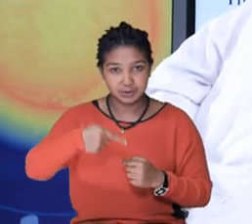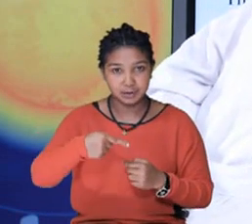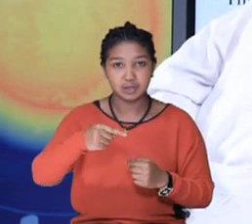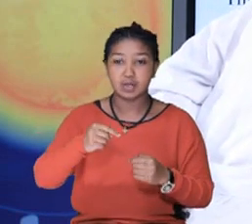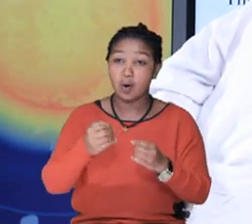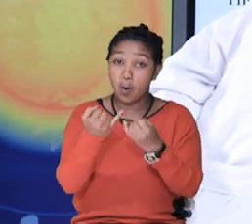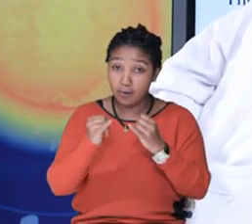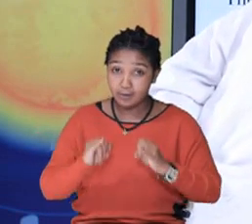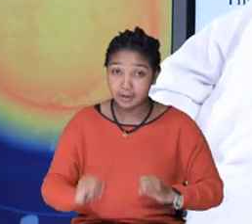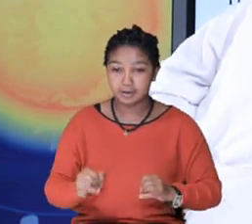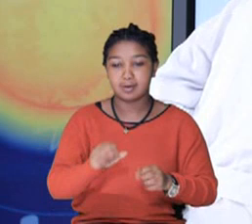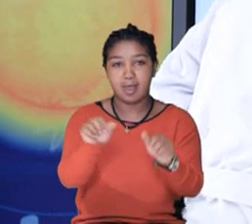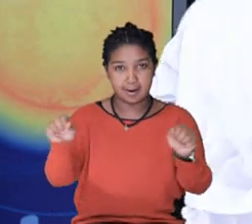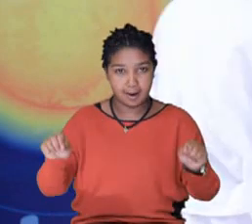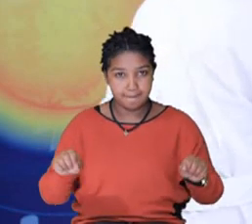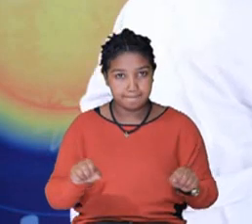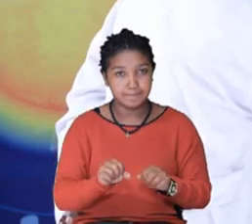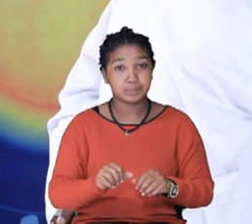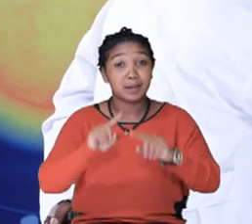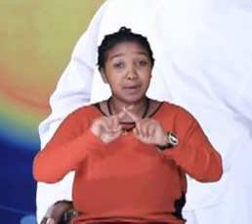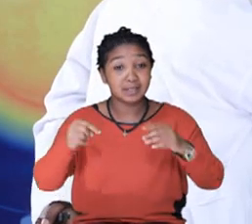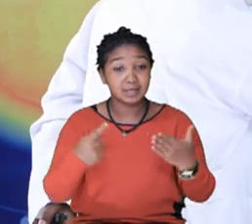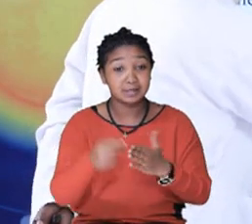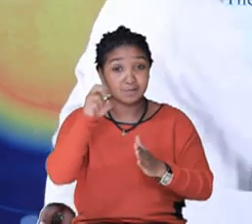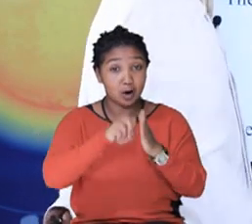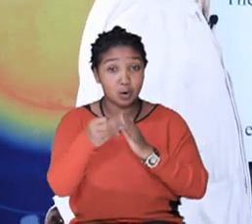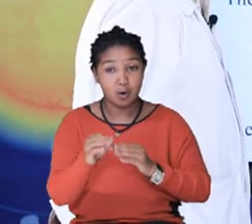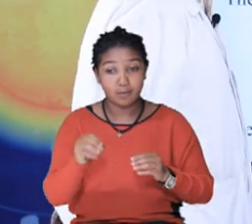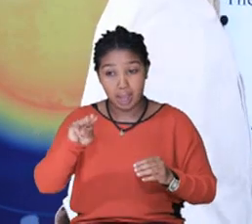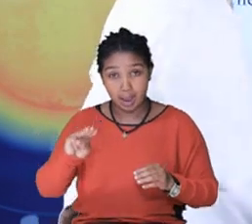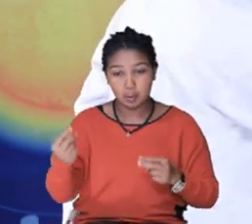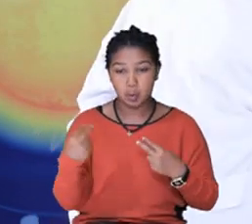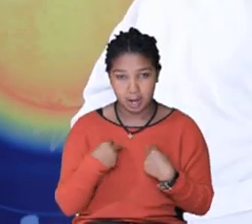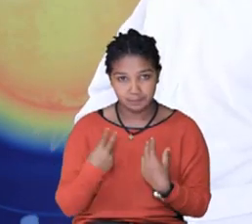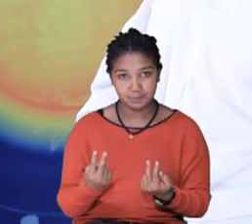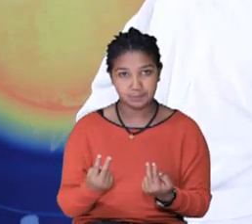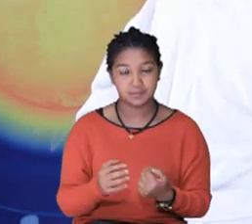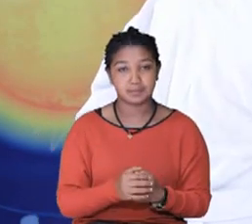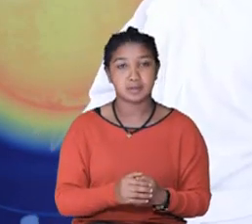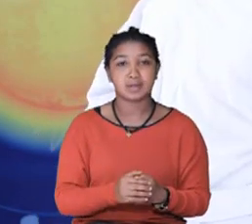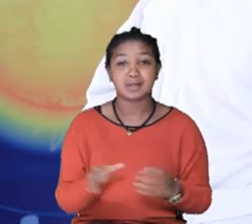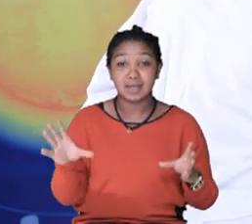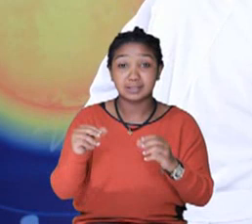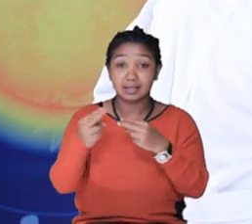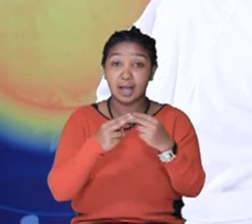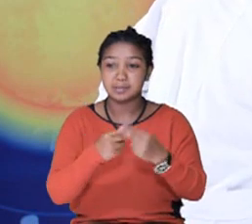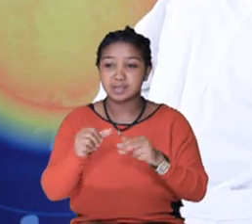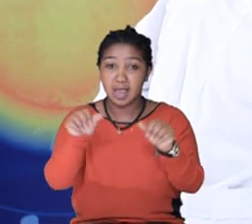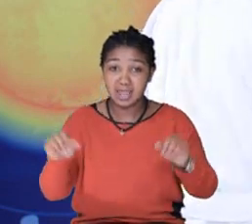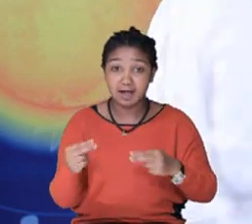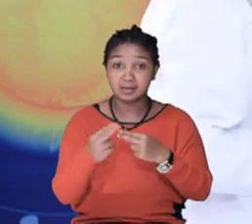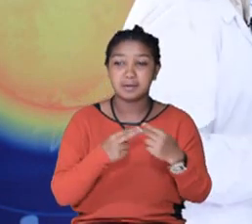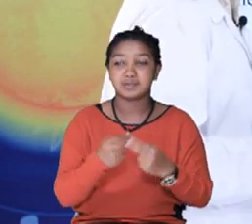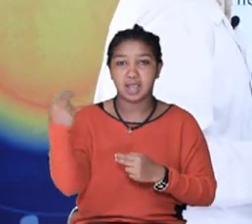G over area. But in the value of M, we have density times area